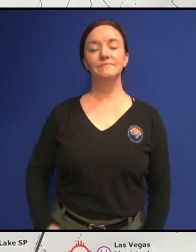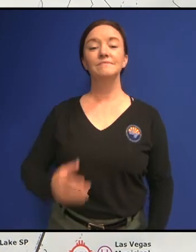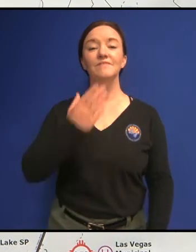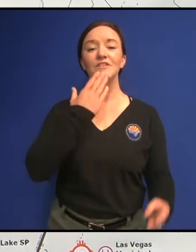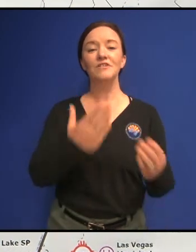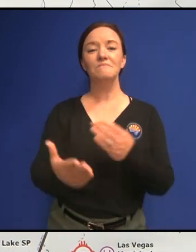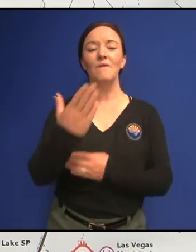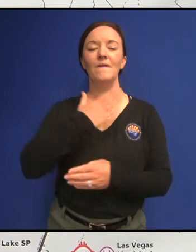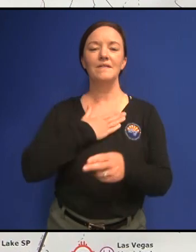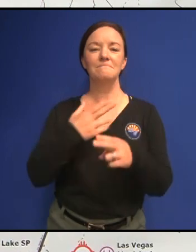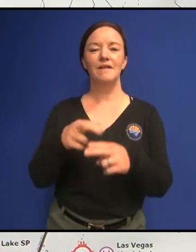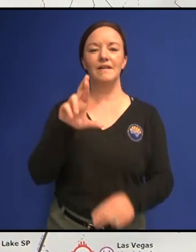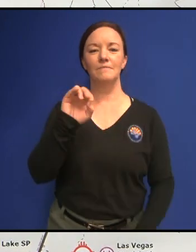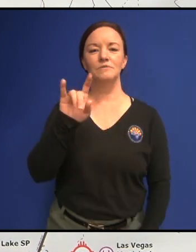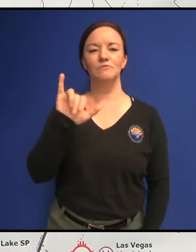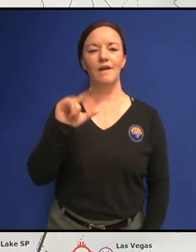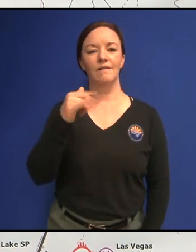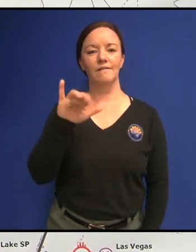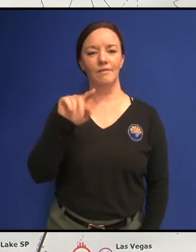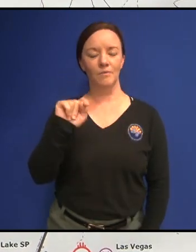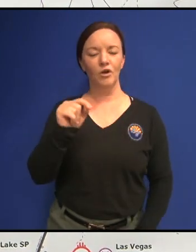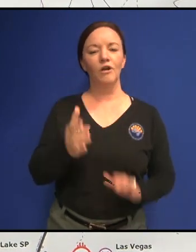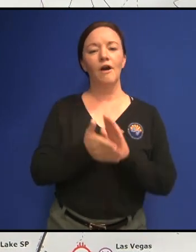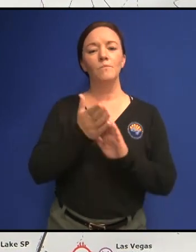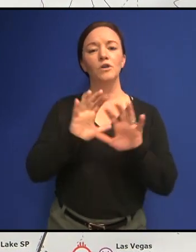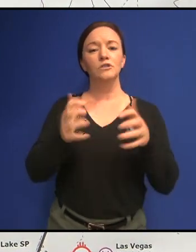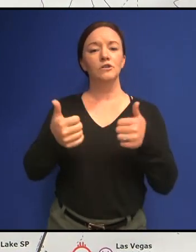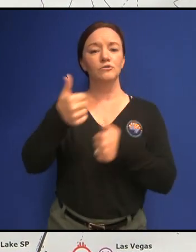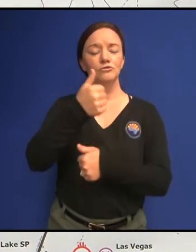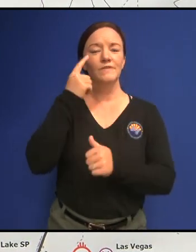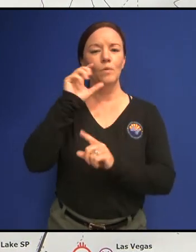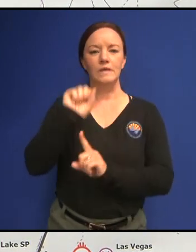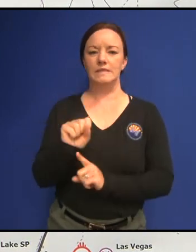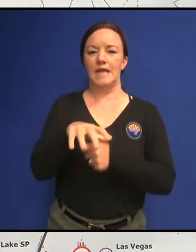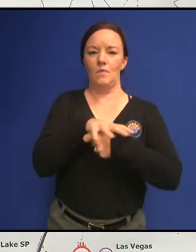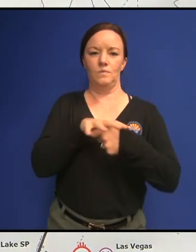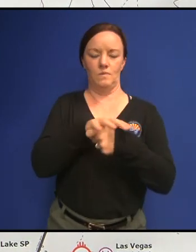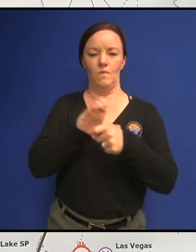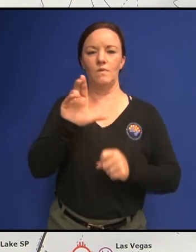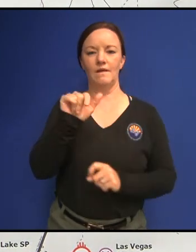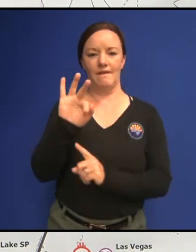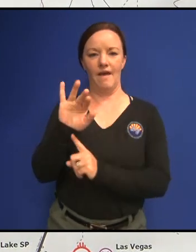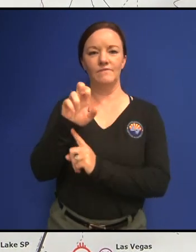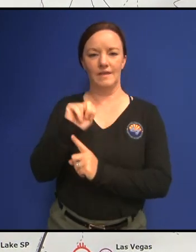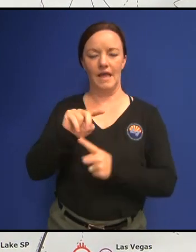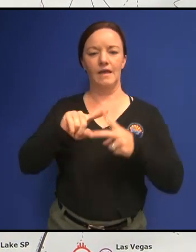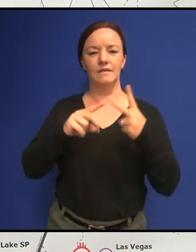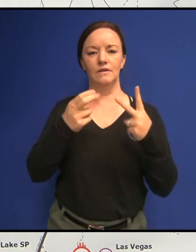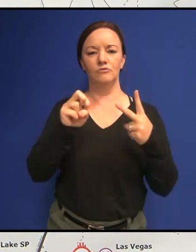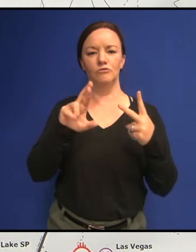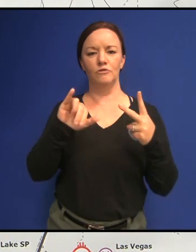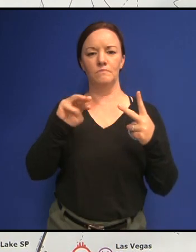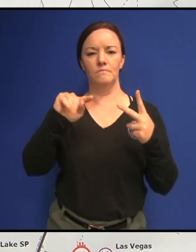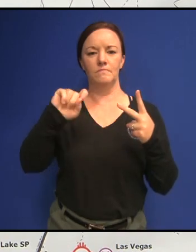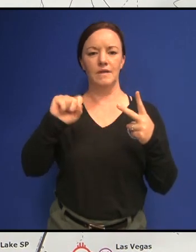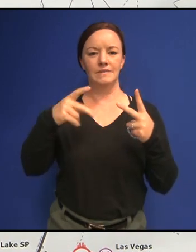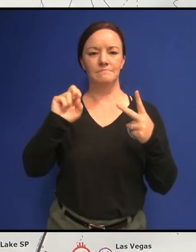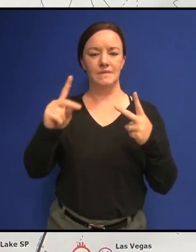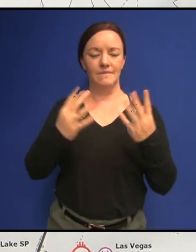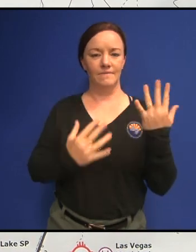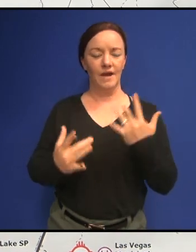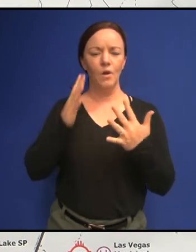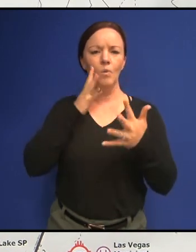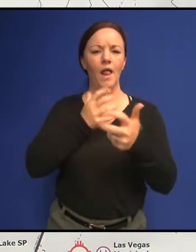Good morning. I'm Rocky Gilbert, Operations Section Chief for the South Zone of the Calf Canyon and Hermit Peaks Fire. Here to give you an update for